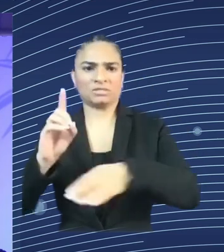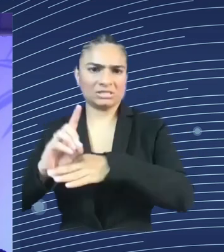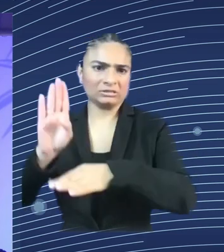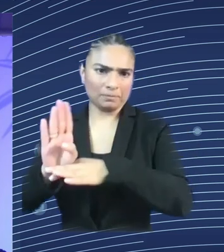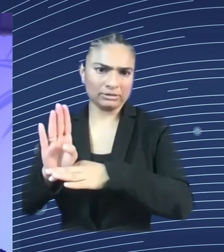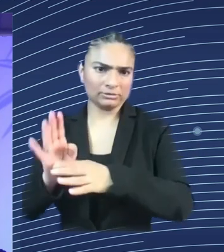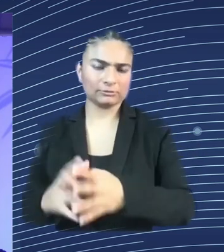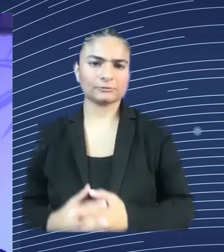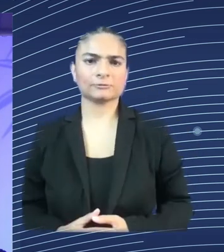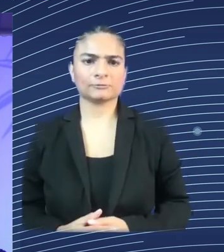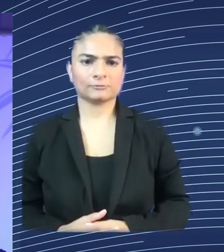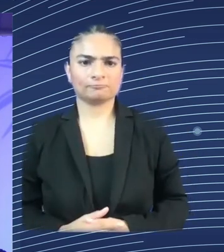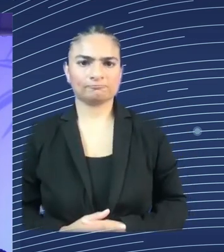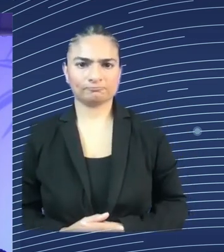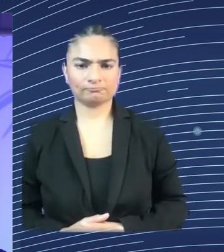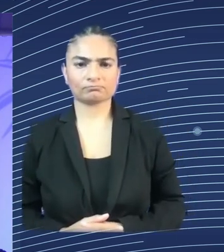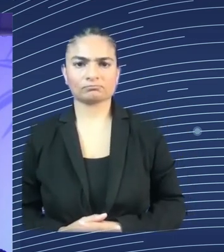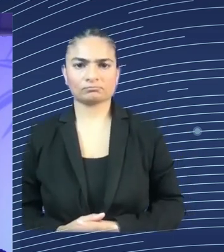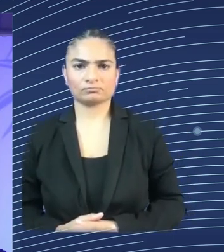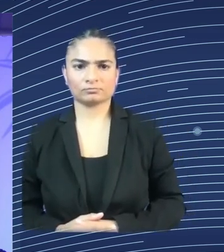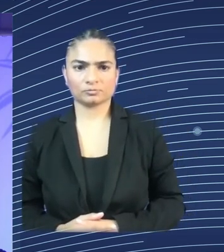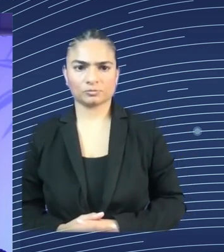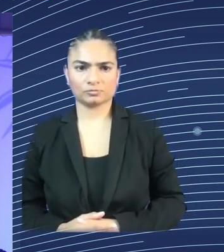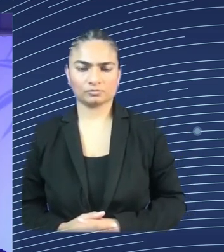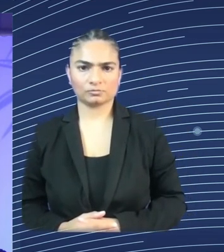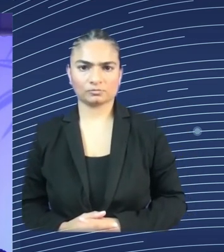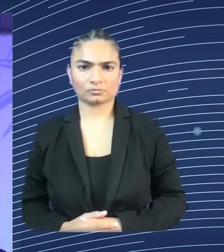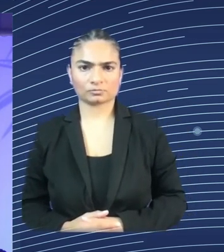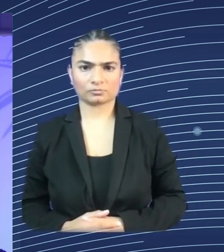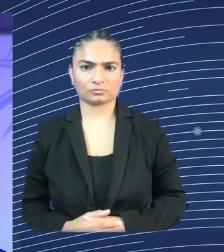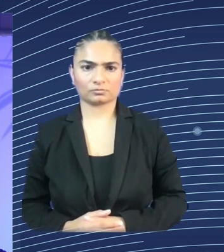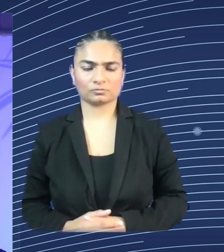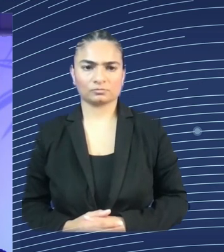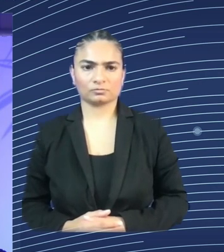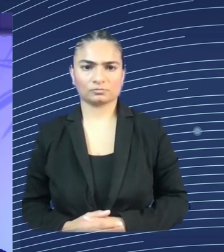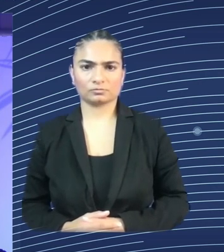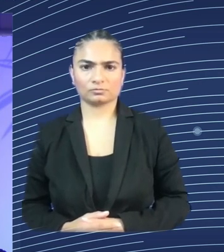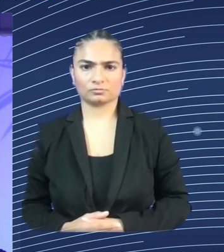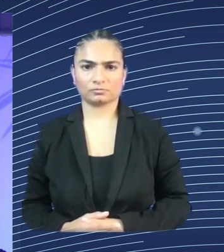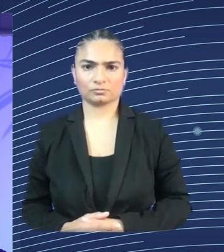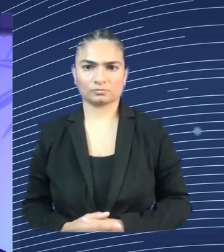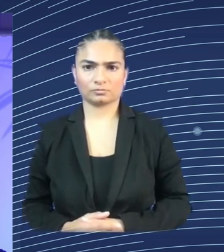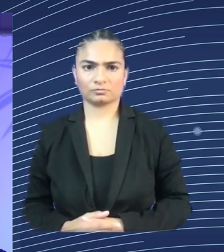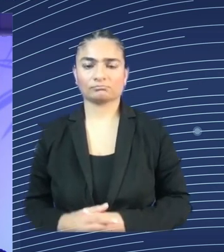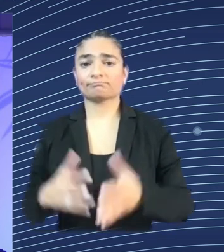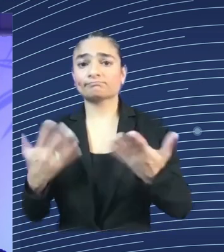One of the issues, I think, is data protection, which is a very